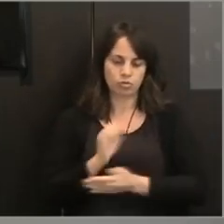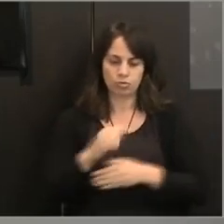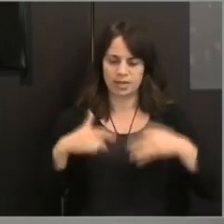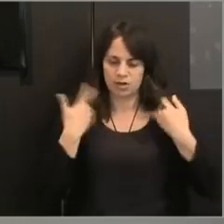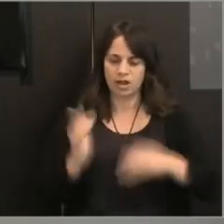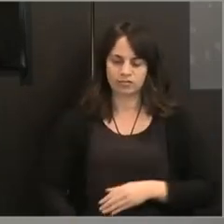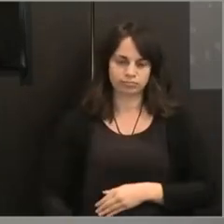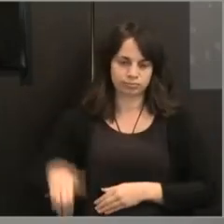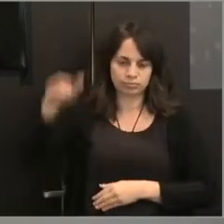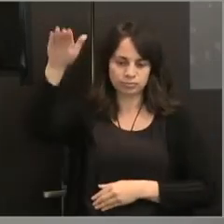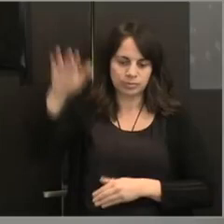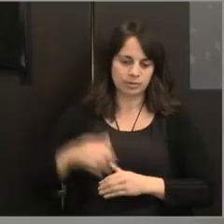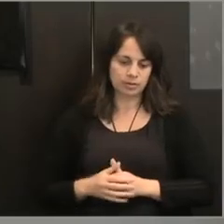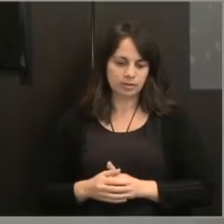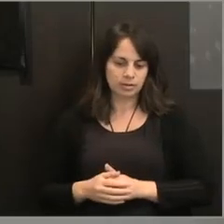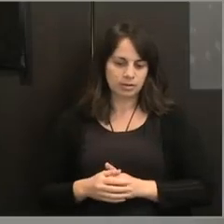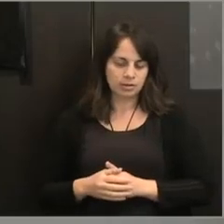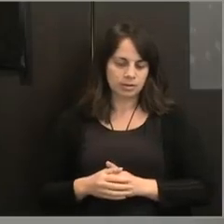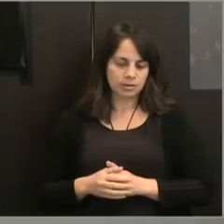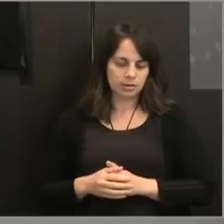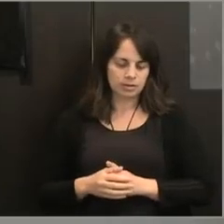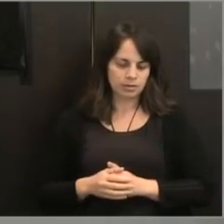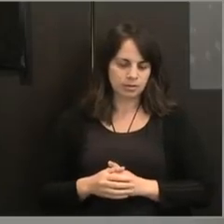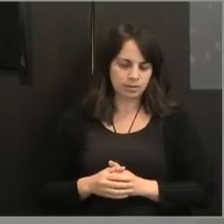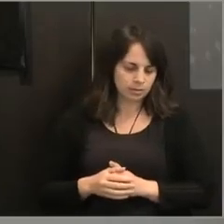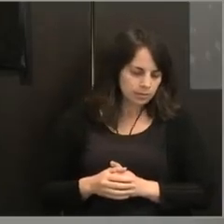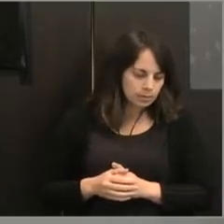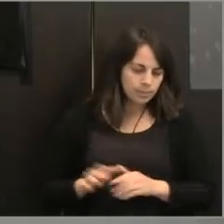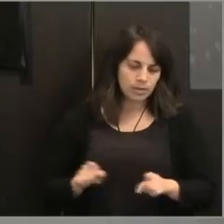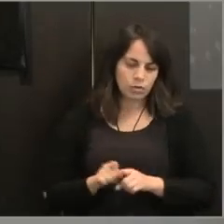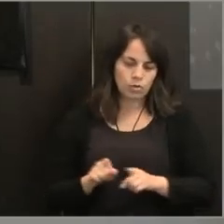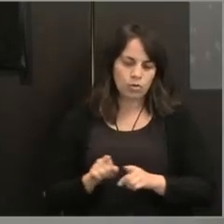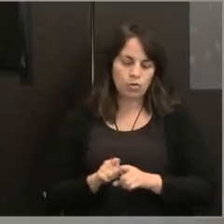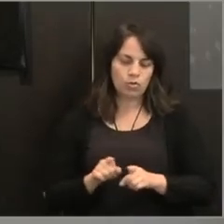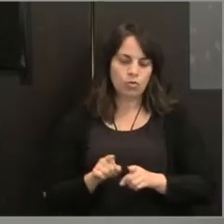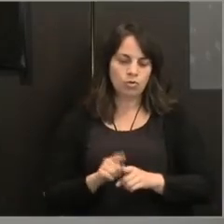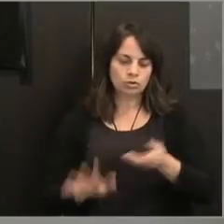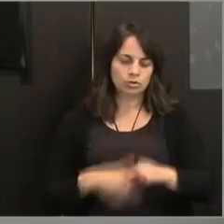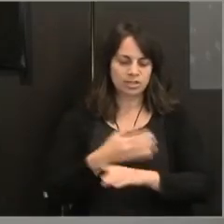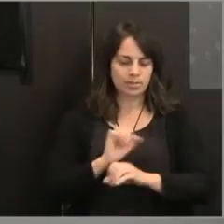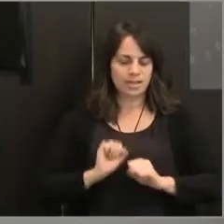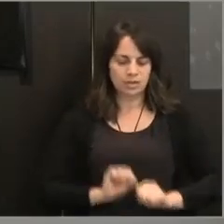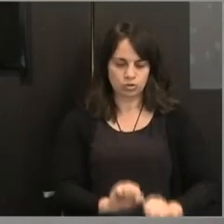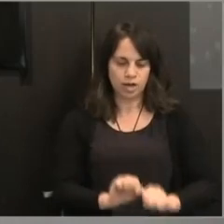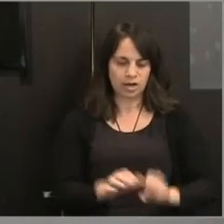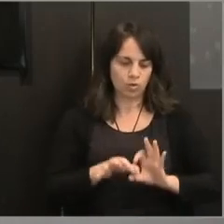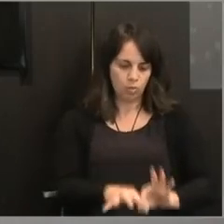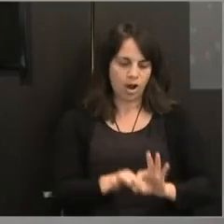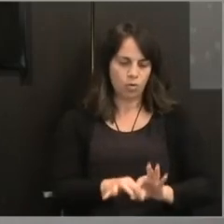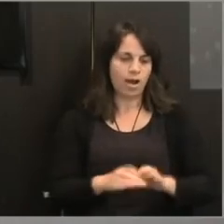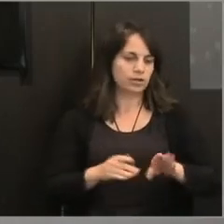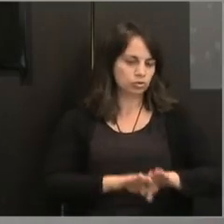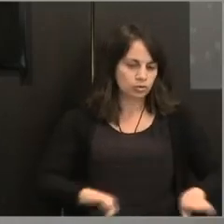into adulthood. They established the child's tūranga waiwai and the interests on title and